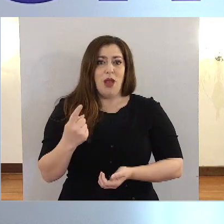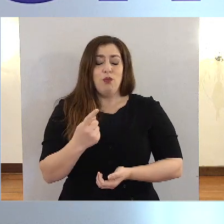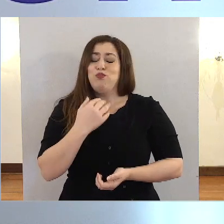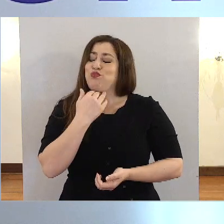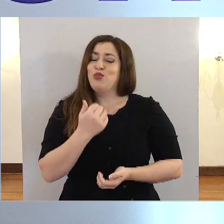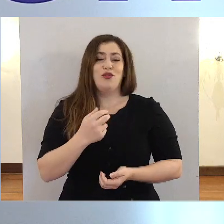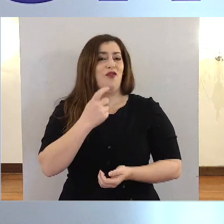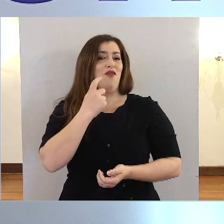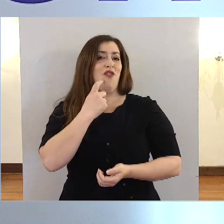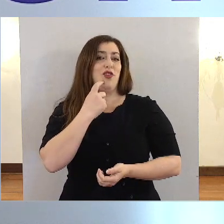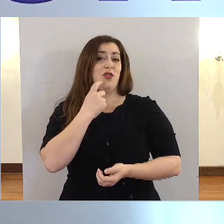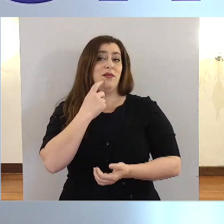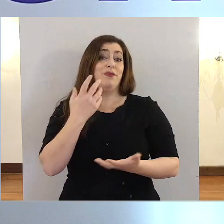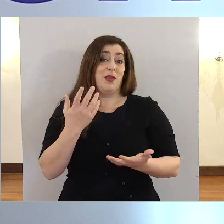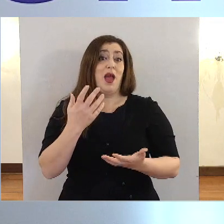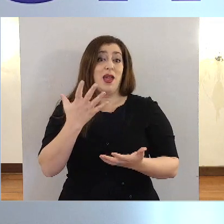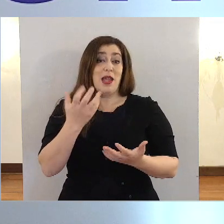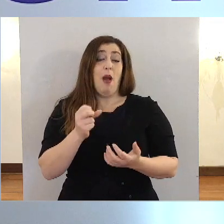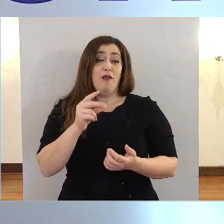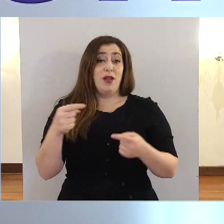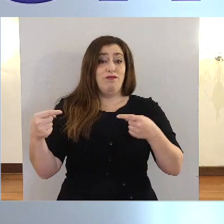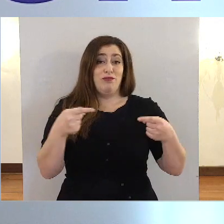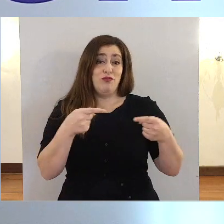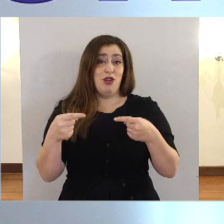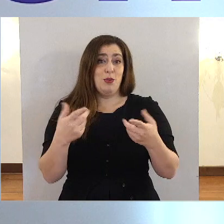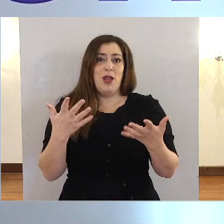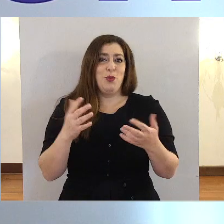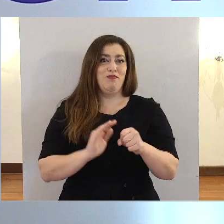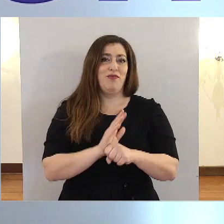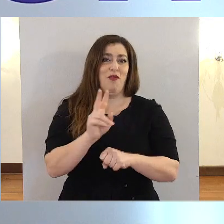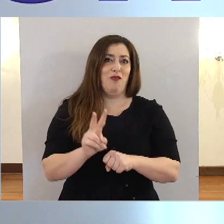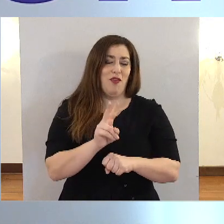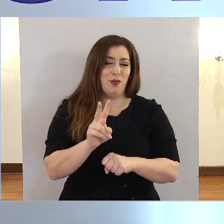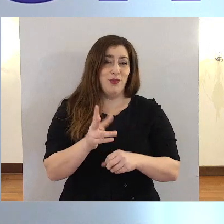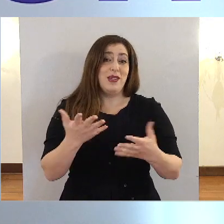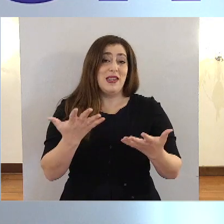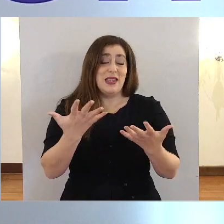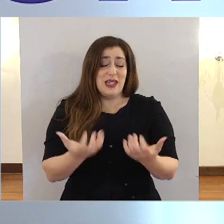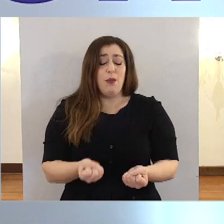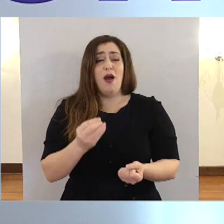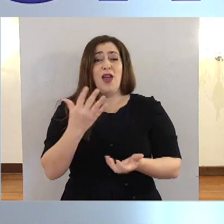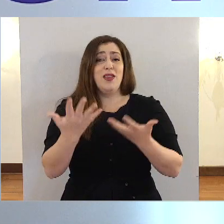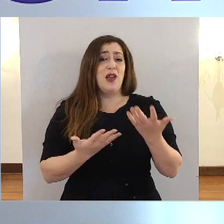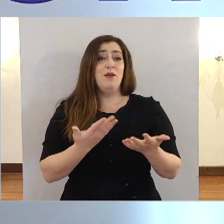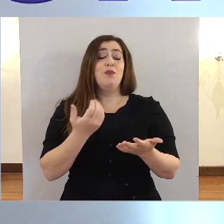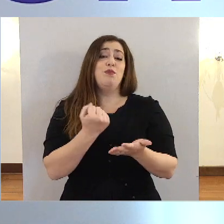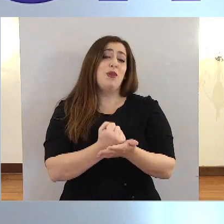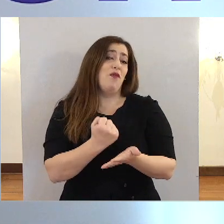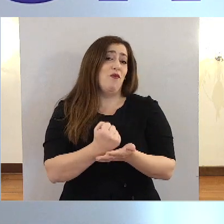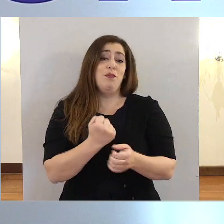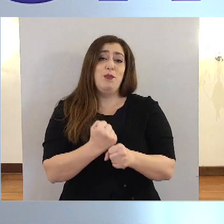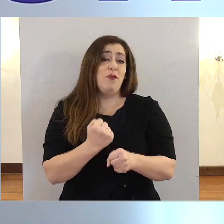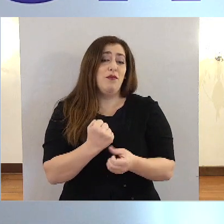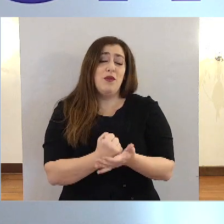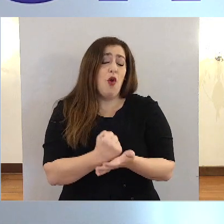challenges faced by the pandemic. Many activities had to be cancelled and rescheduled, and also restructured in